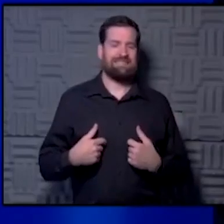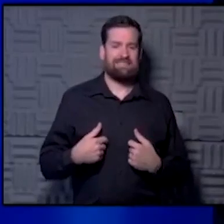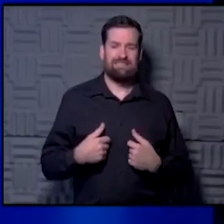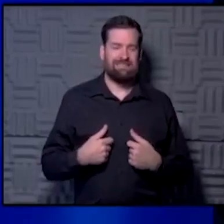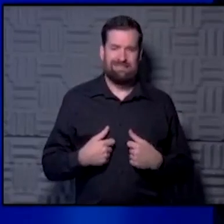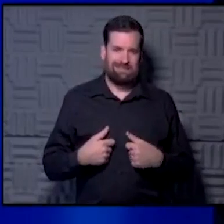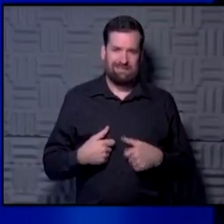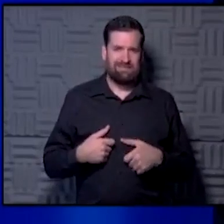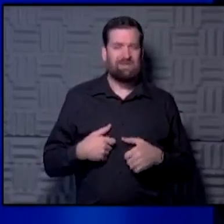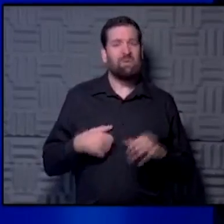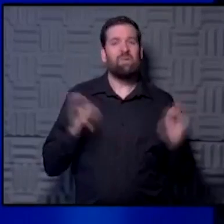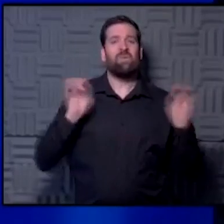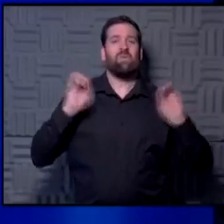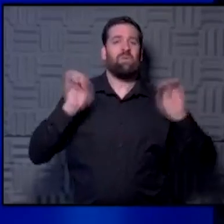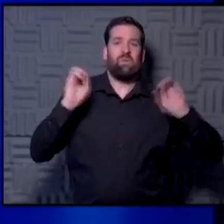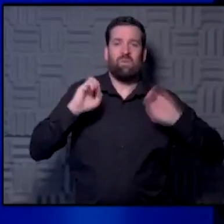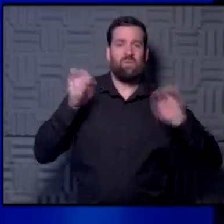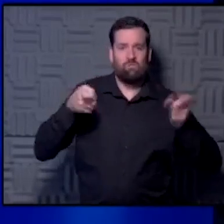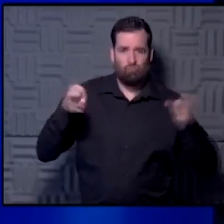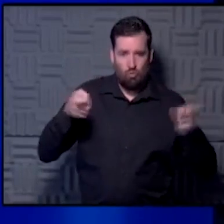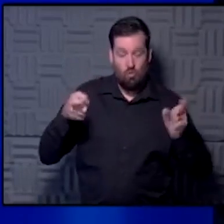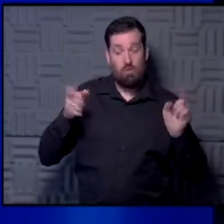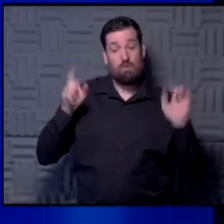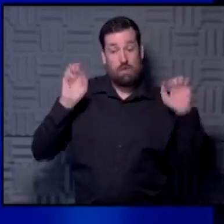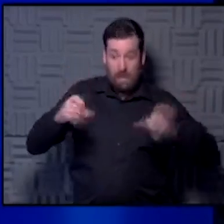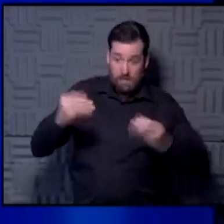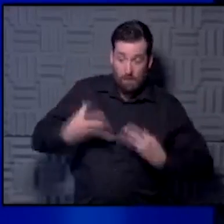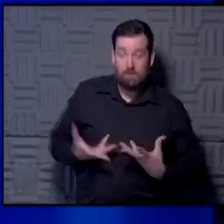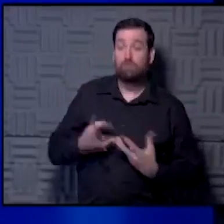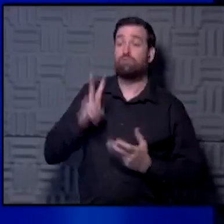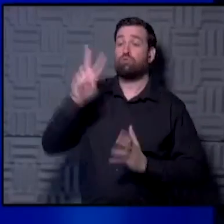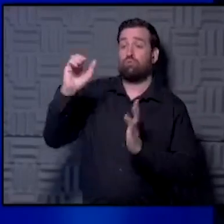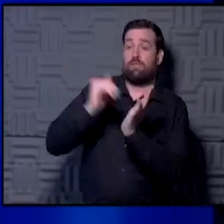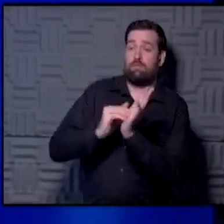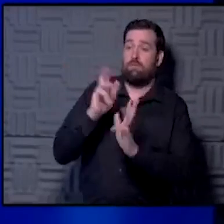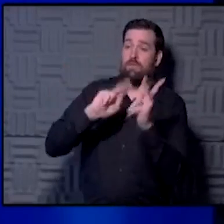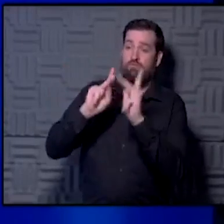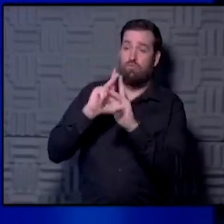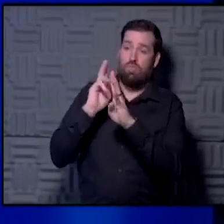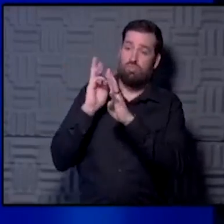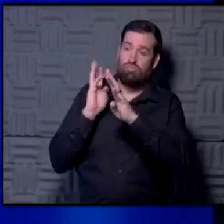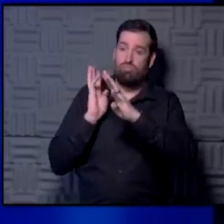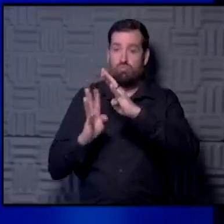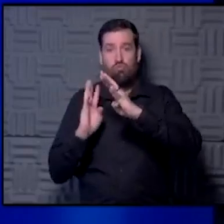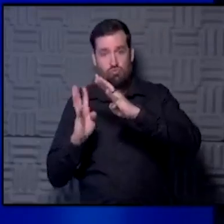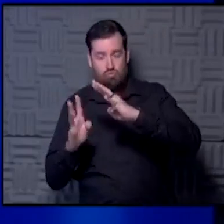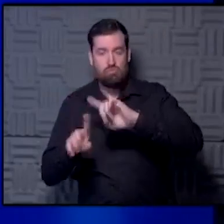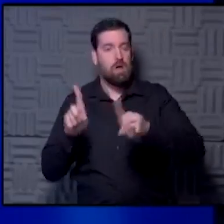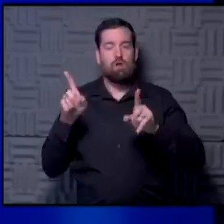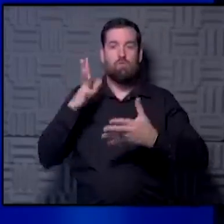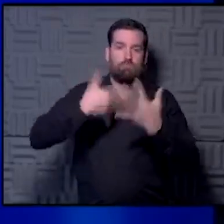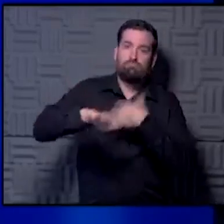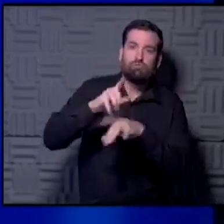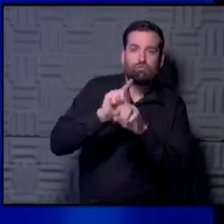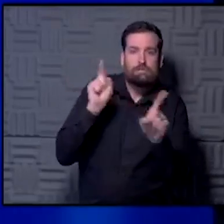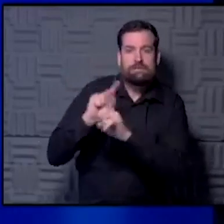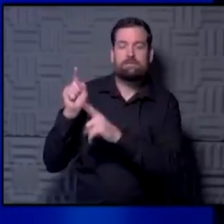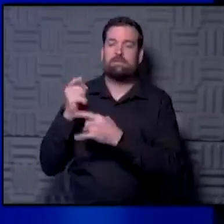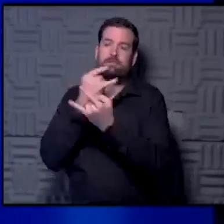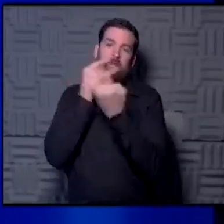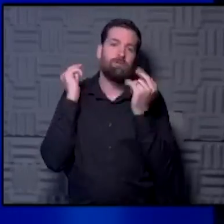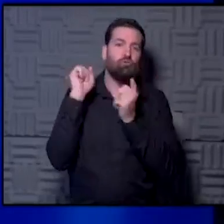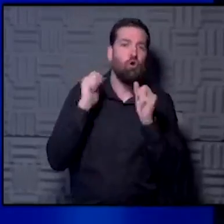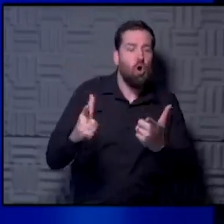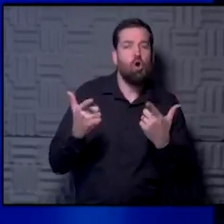little uncontrolled to me. If you could say to me, I'm going to have 2,000 people coming through, but they're all socially distanced, they'll be in small groups, everybody's got a mask,